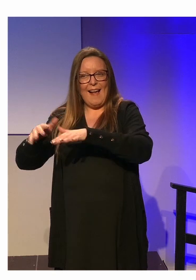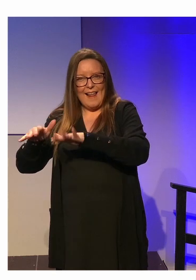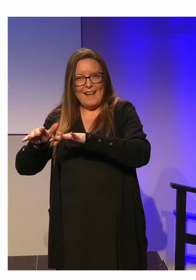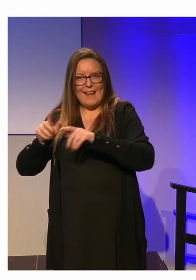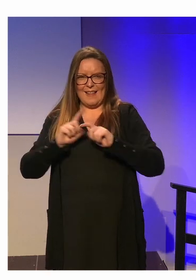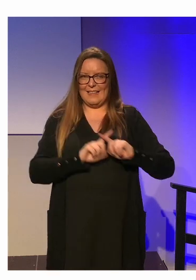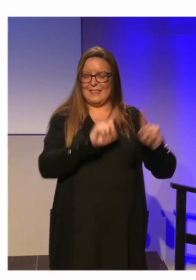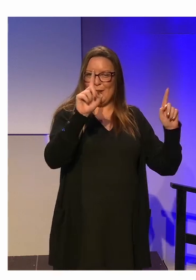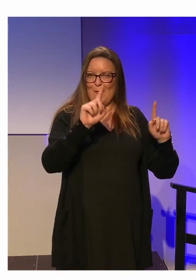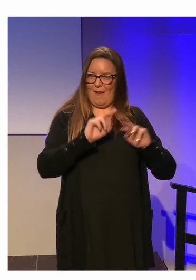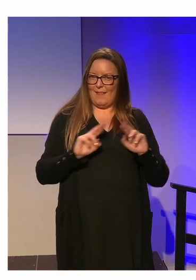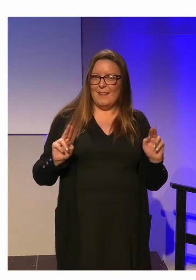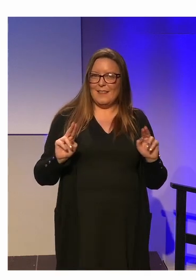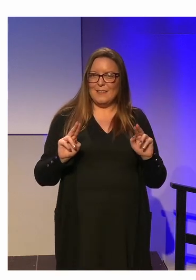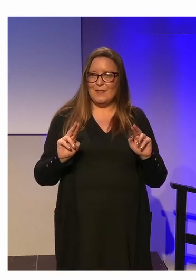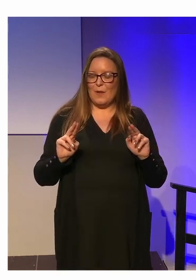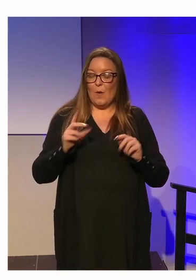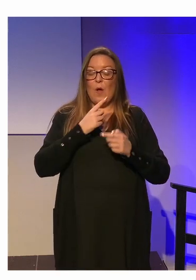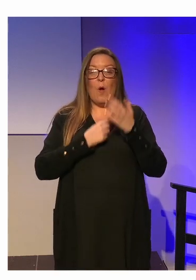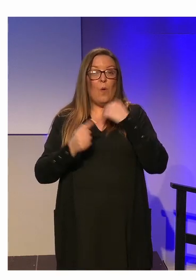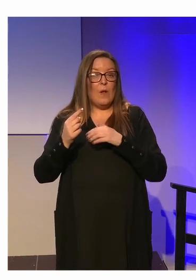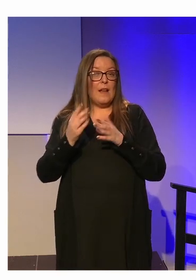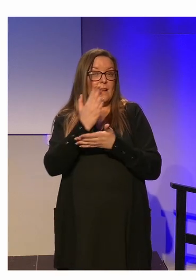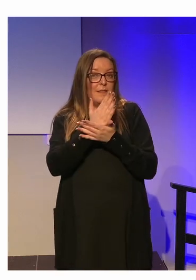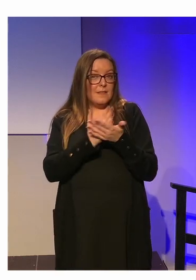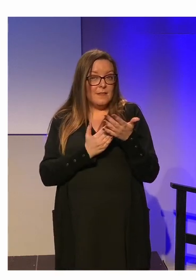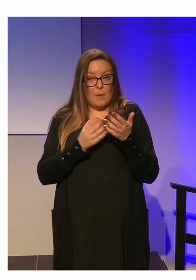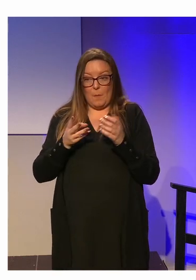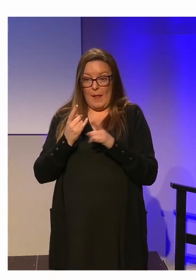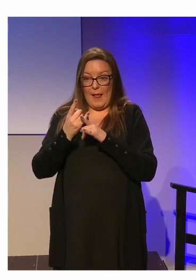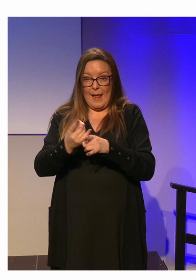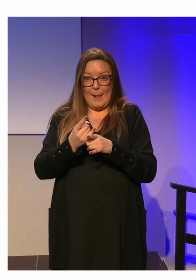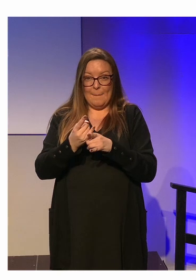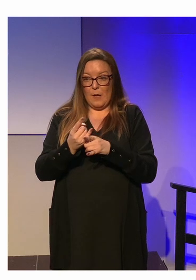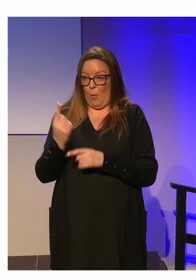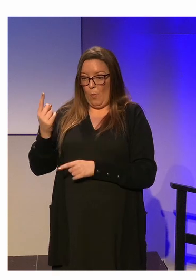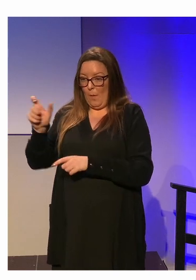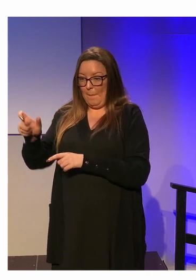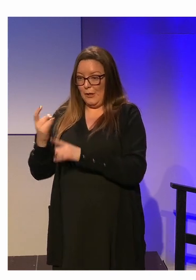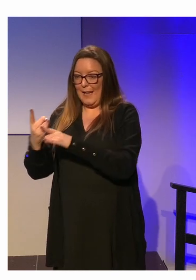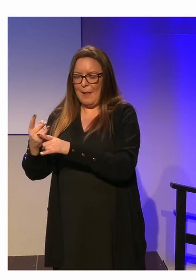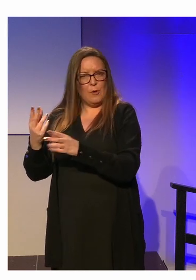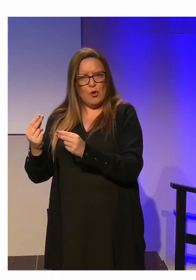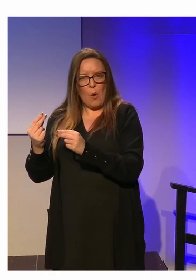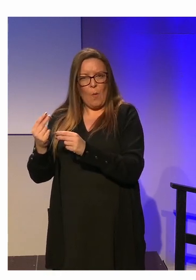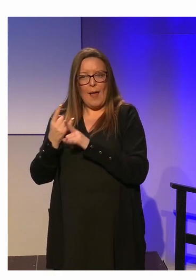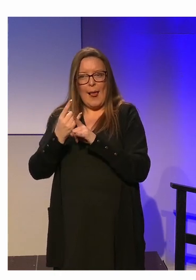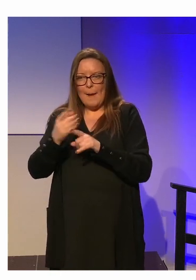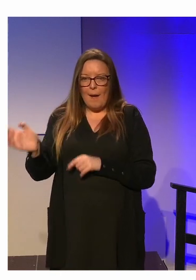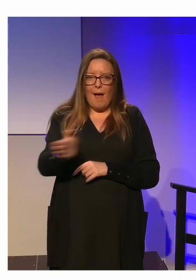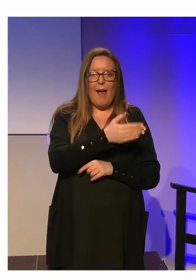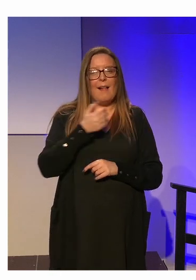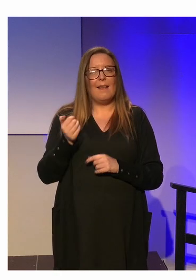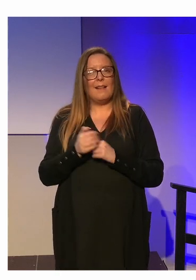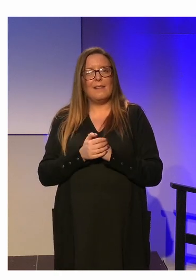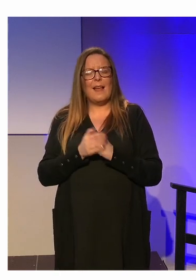the things that we think will help only some, in fact, help all of us. How many people have a phone in this? It's